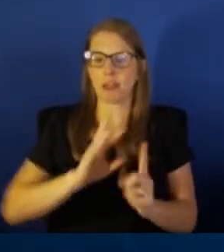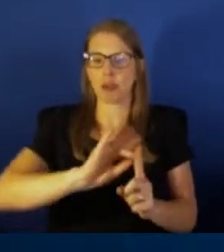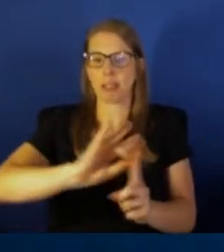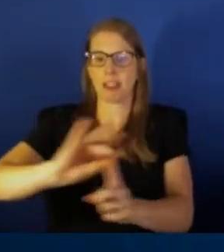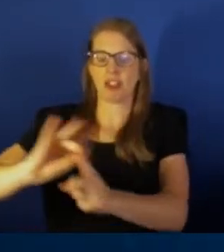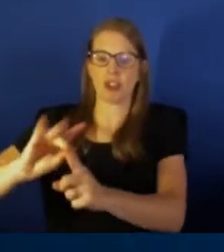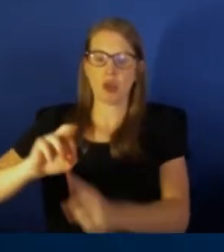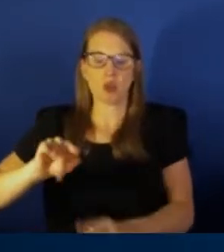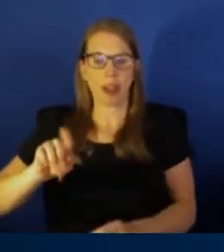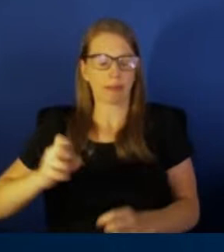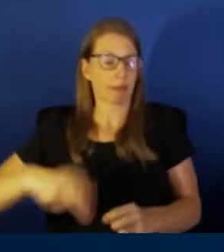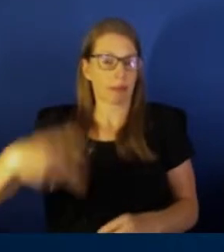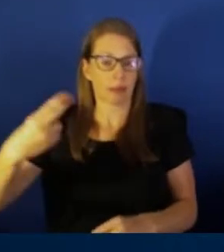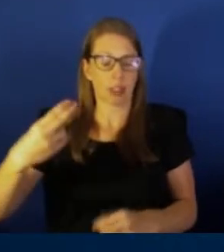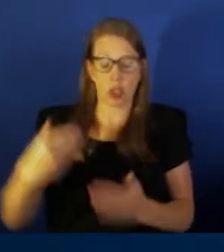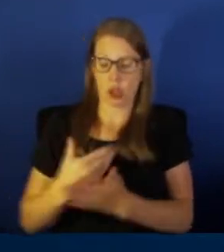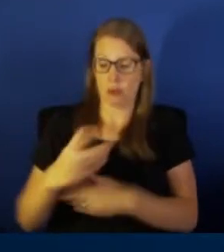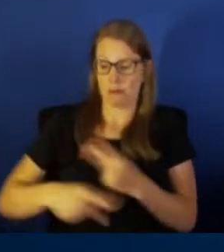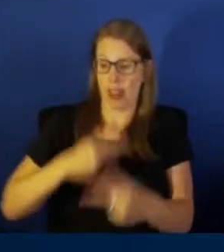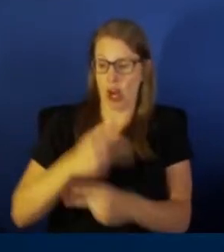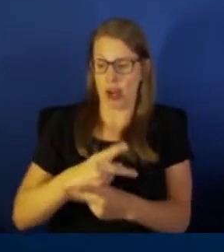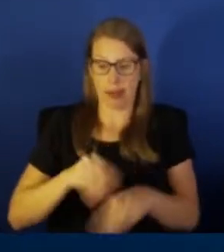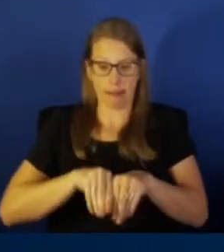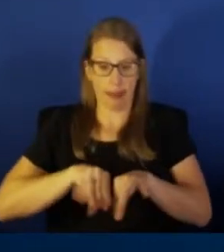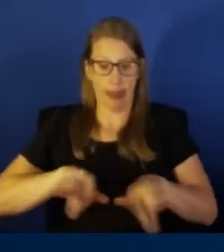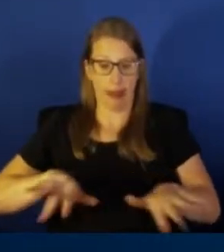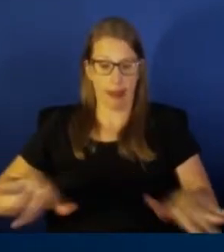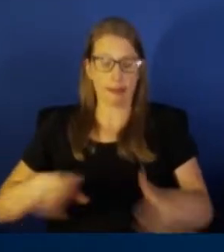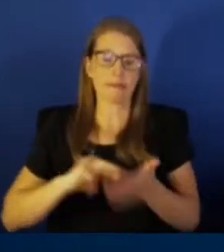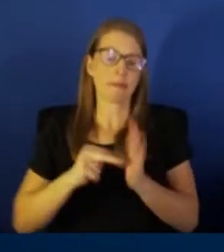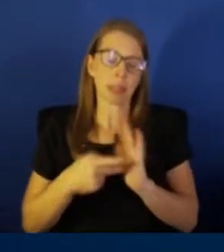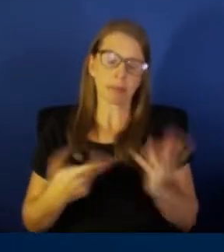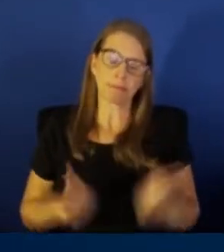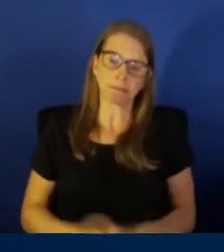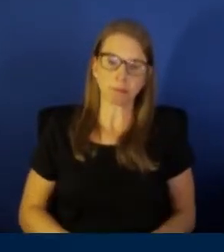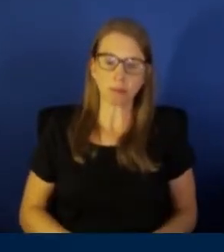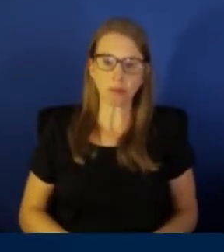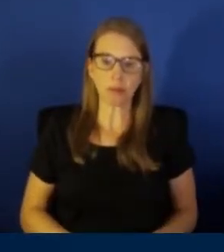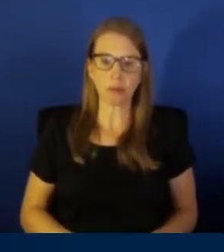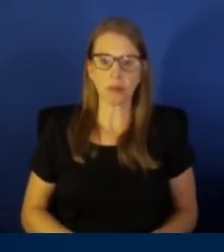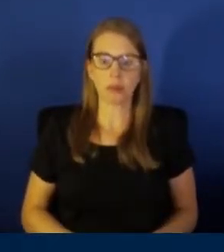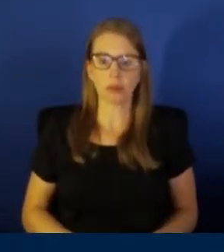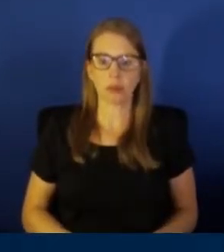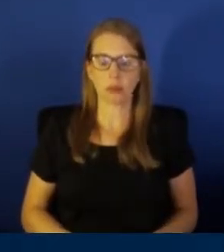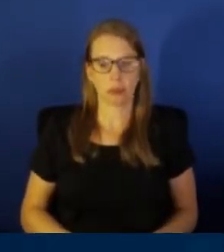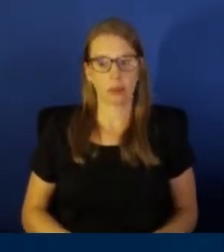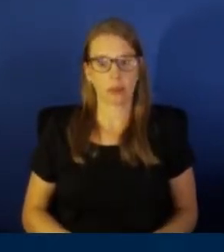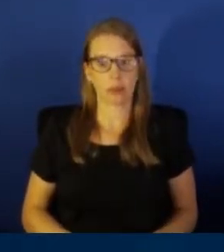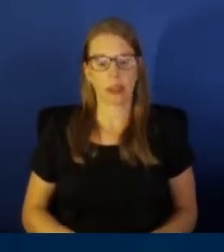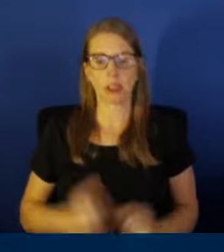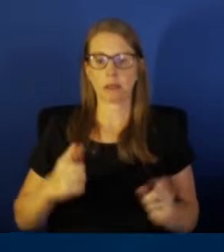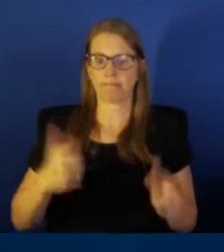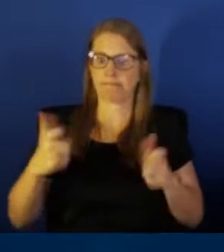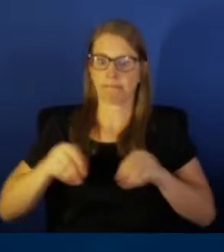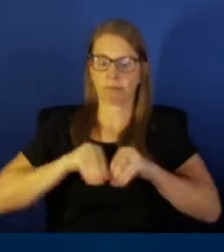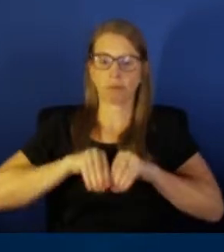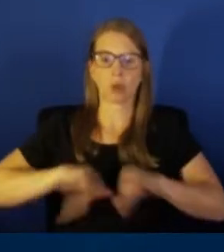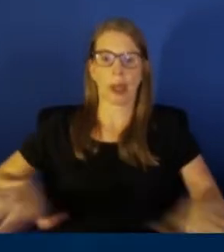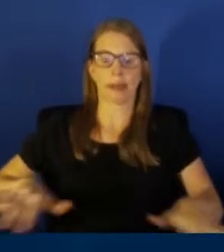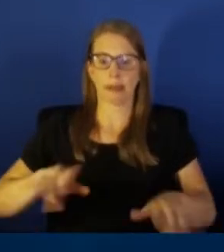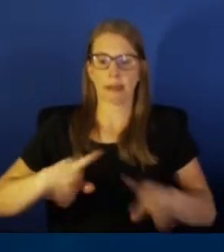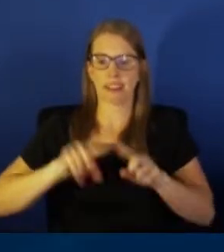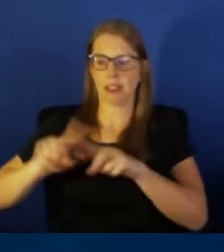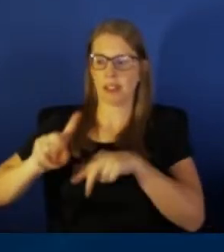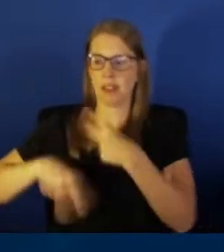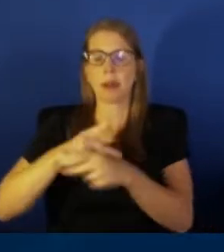The newer variants that are in play are definitely there's a lot of high spread with these variants. However,